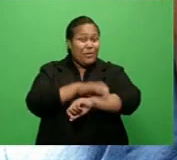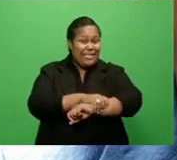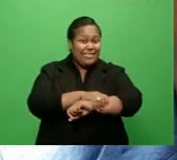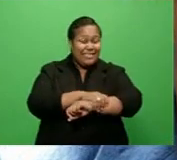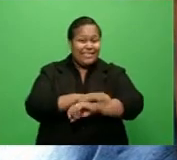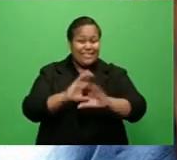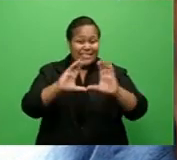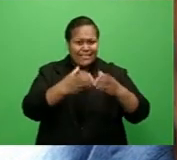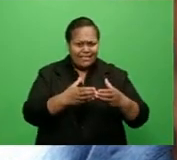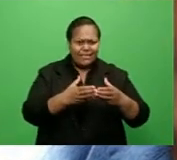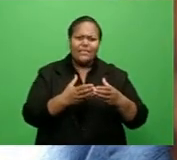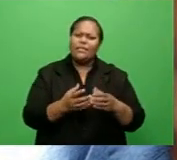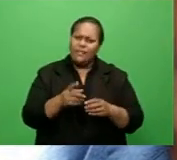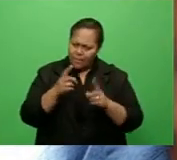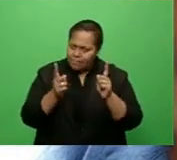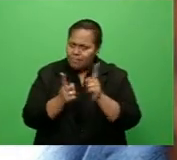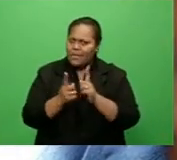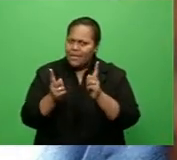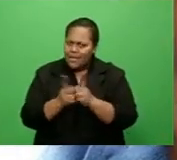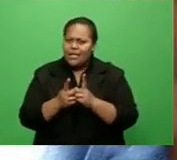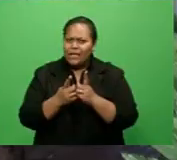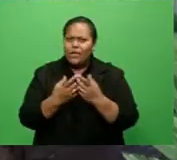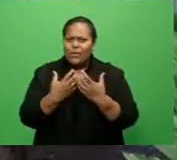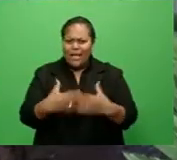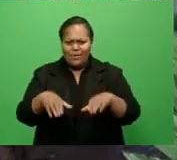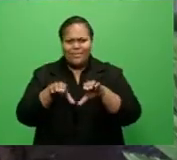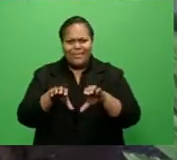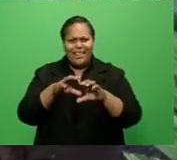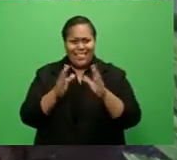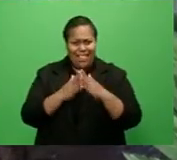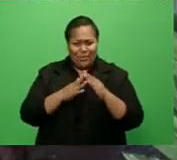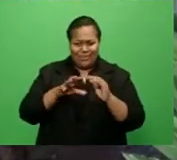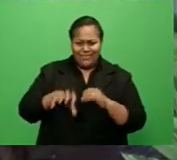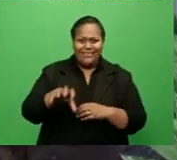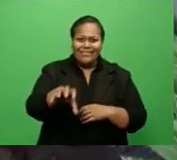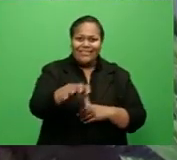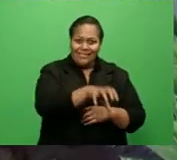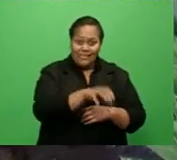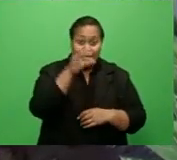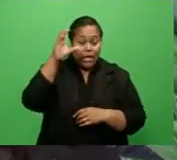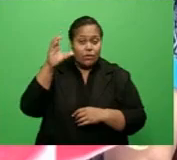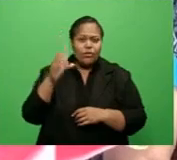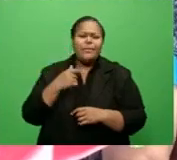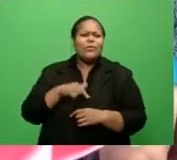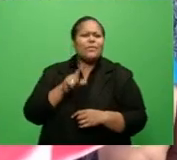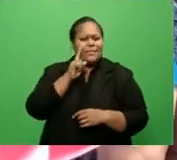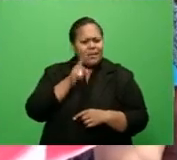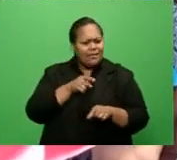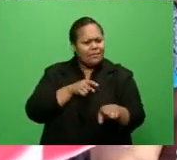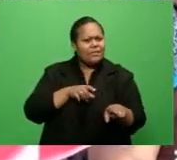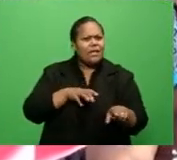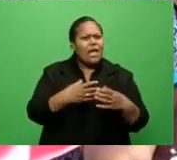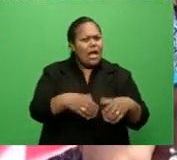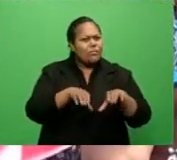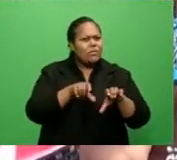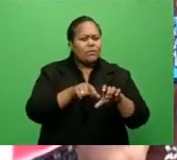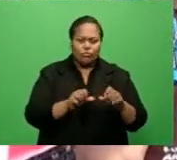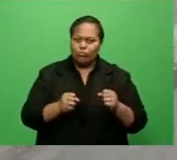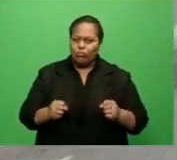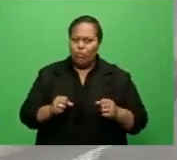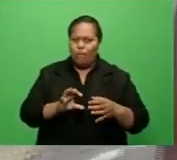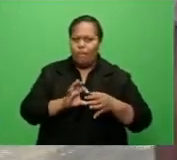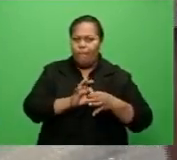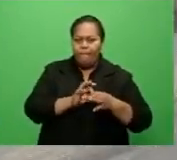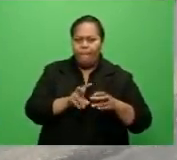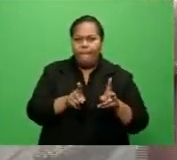having regular meetings with municipal councils around the country because they see municipal council as a strong partner in